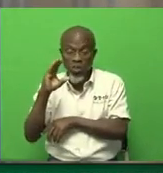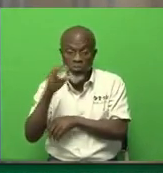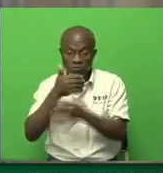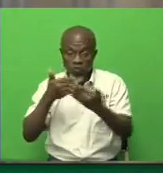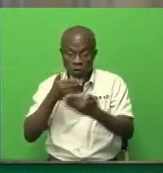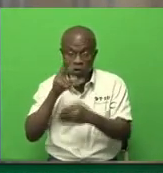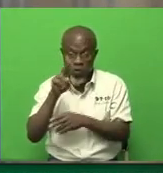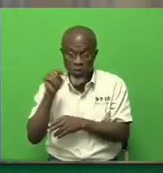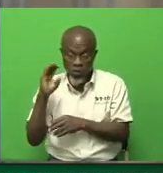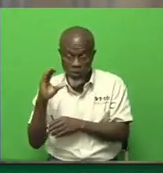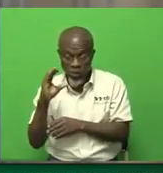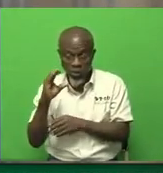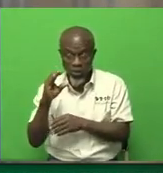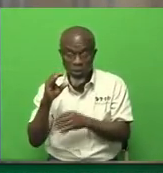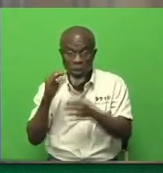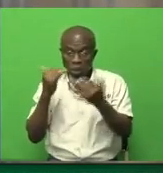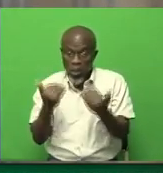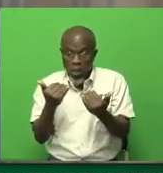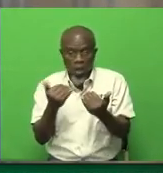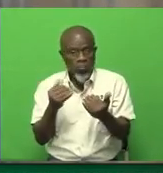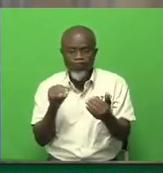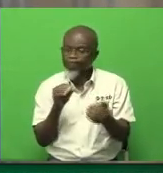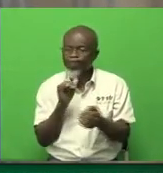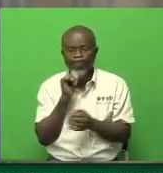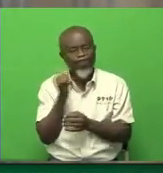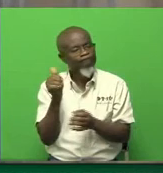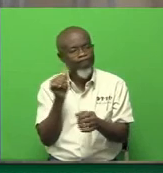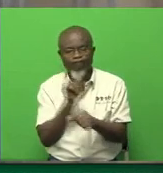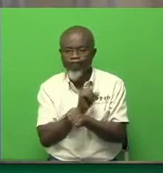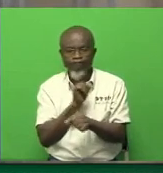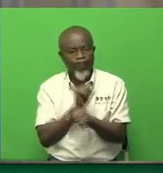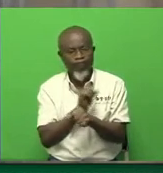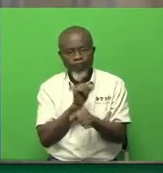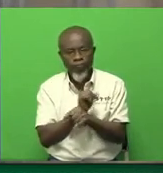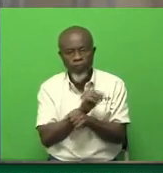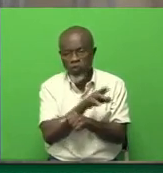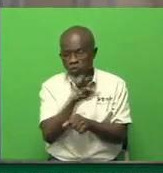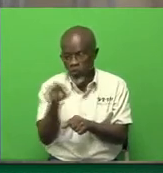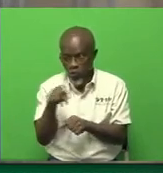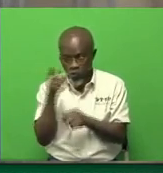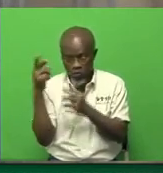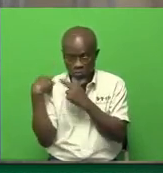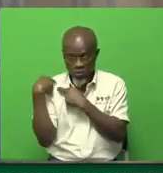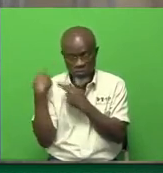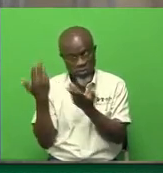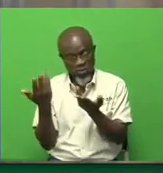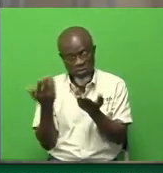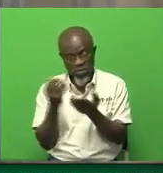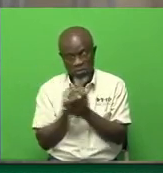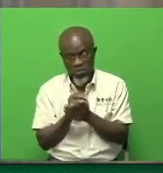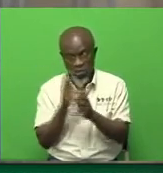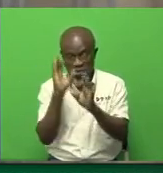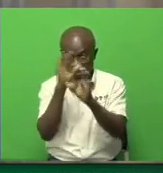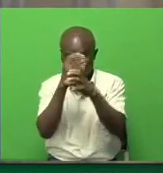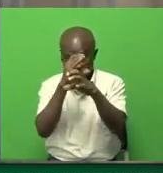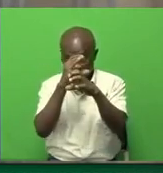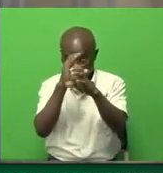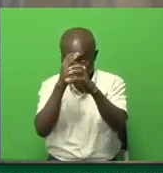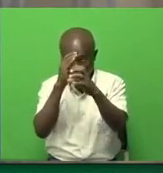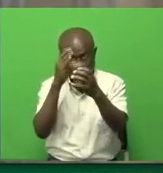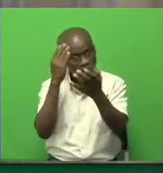they all became most of them are non-functional under your watch so I mean I said there is no hope in your budget